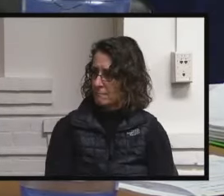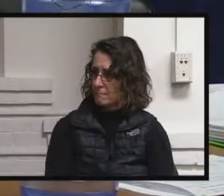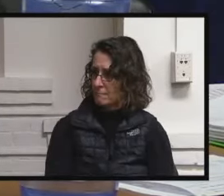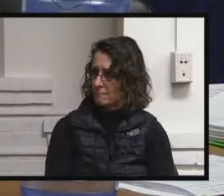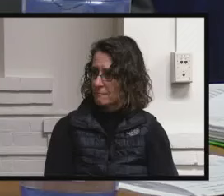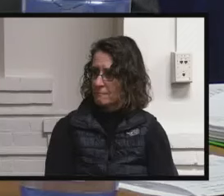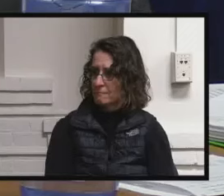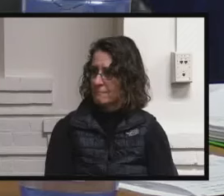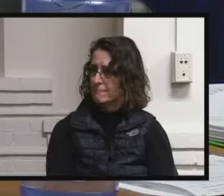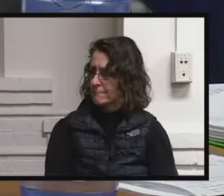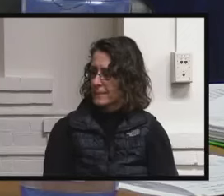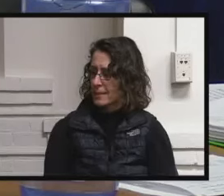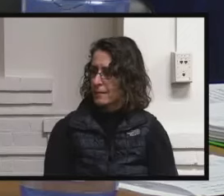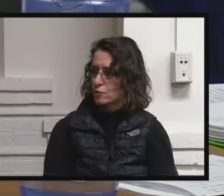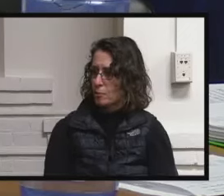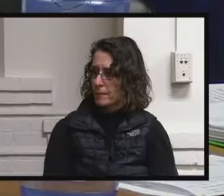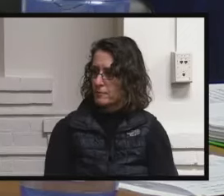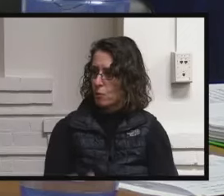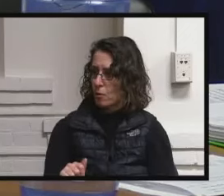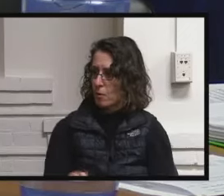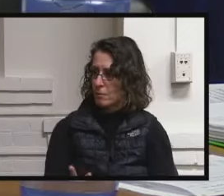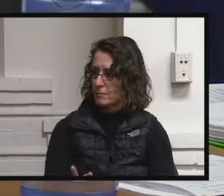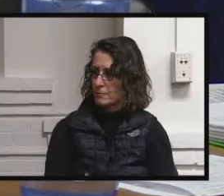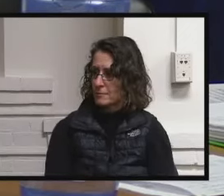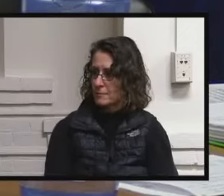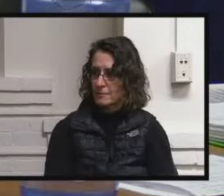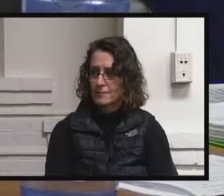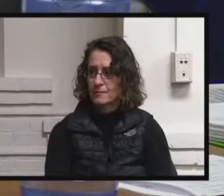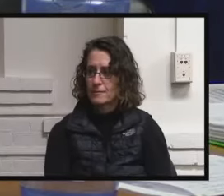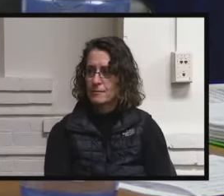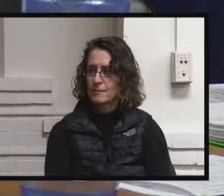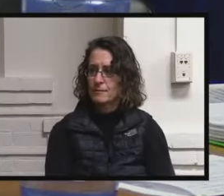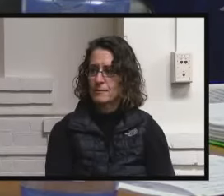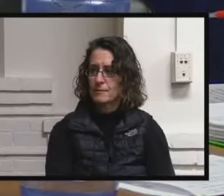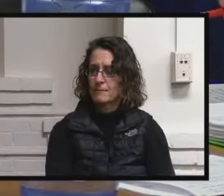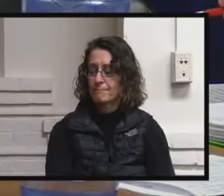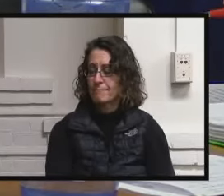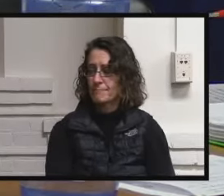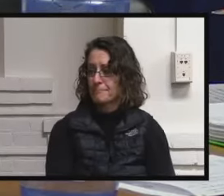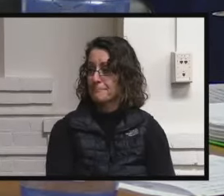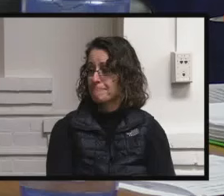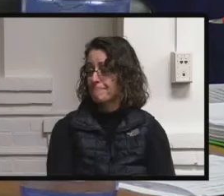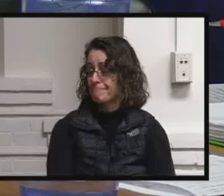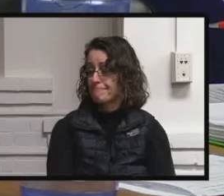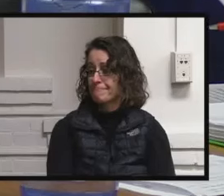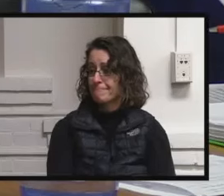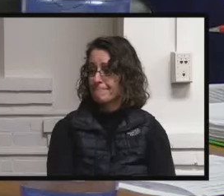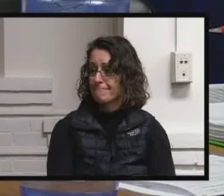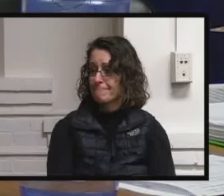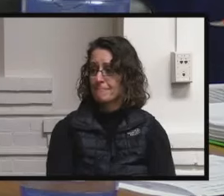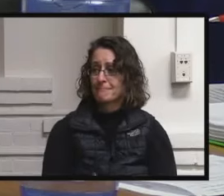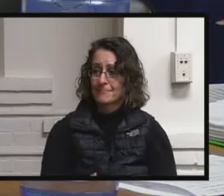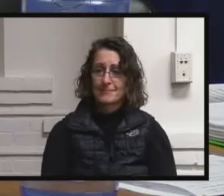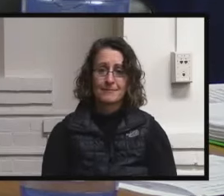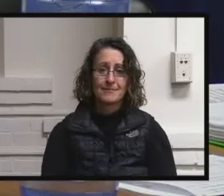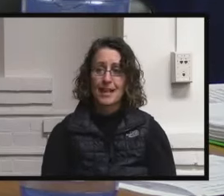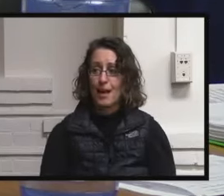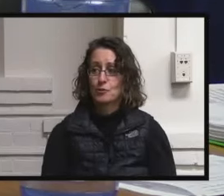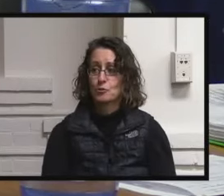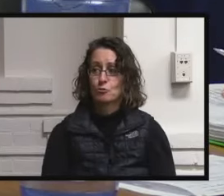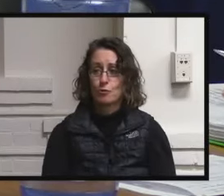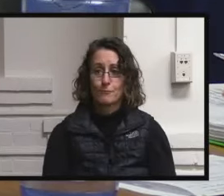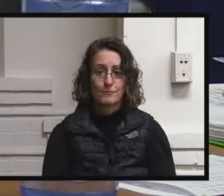going towards the Department of Public Works. Peter? Yes, and this is a small grant, $4,000, one that we had before you earlier in the year for